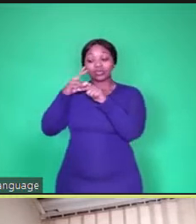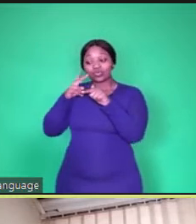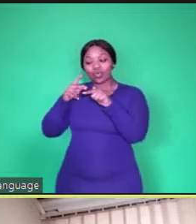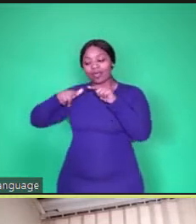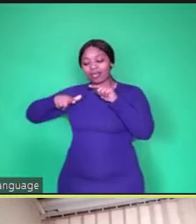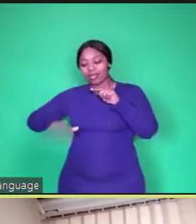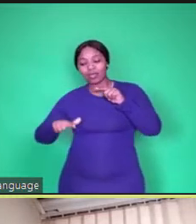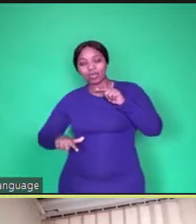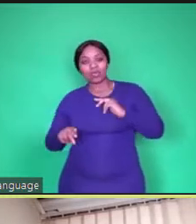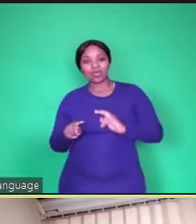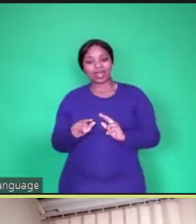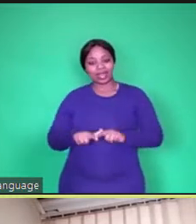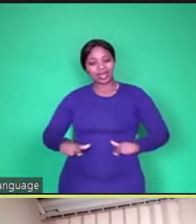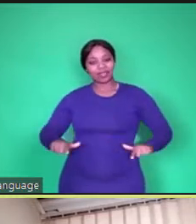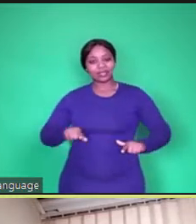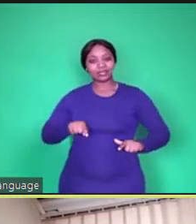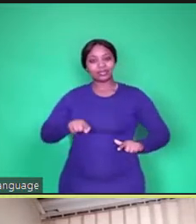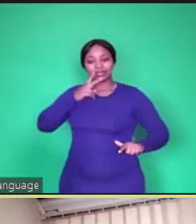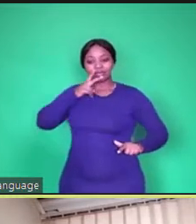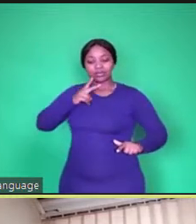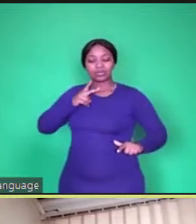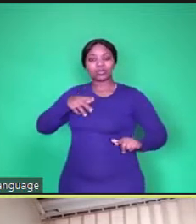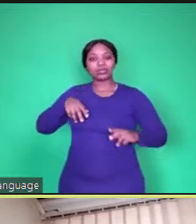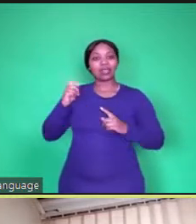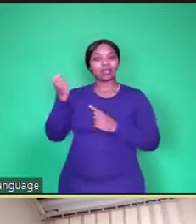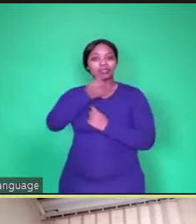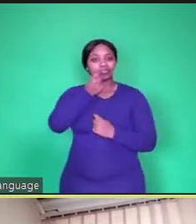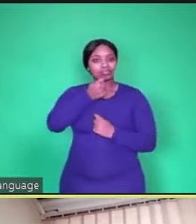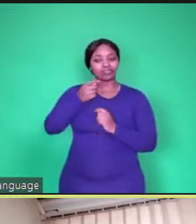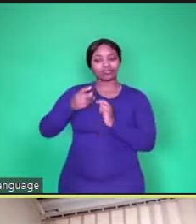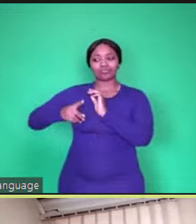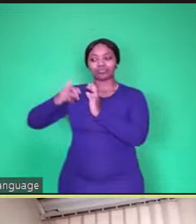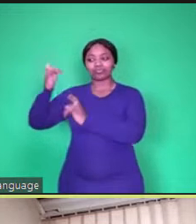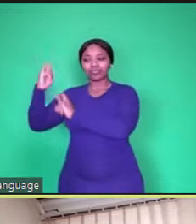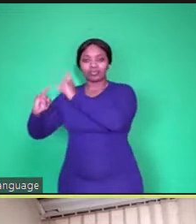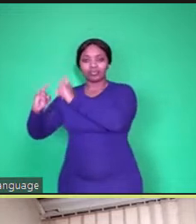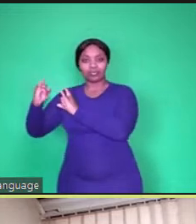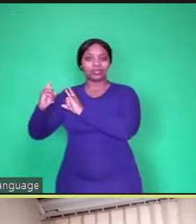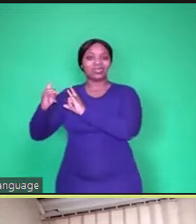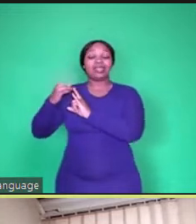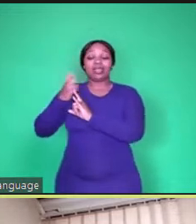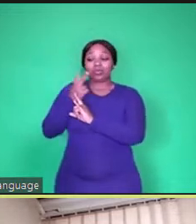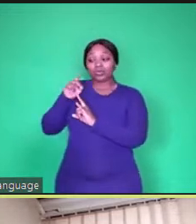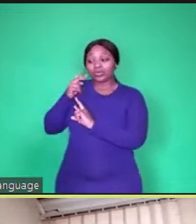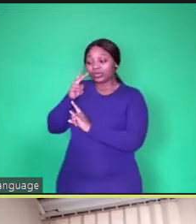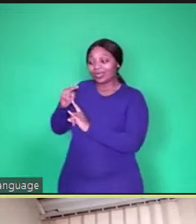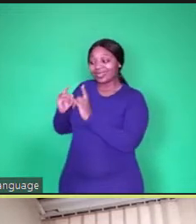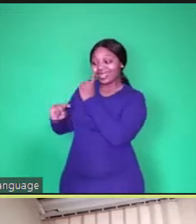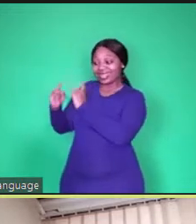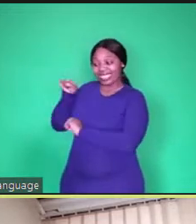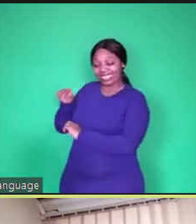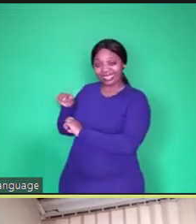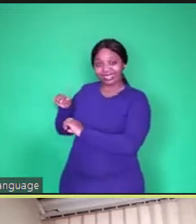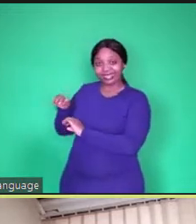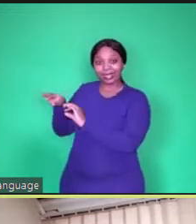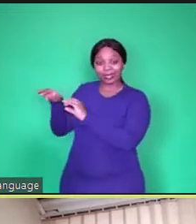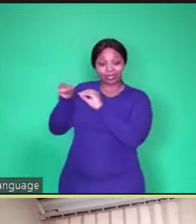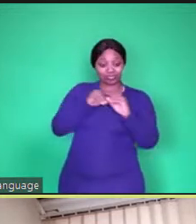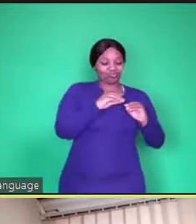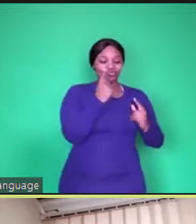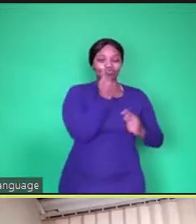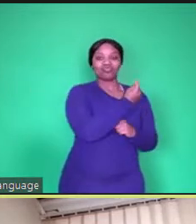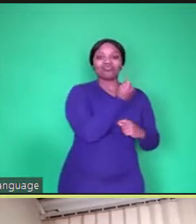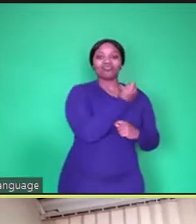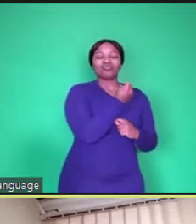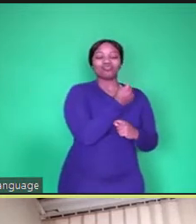this movement between the rural and the urban, but also let us look at the urban also moving to the rural areas at